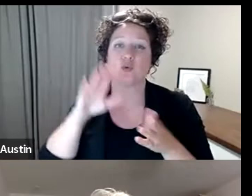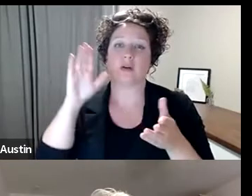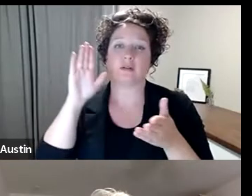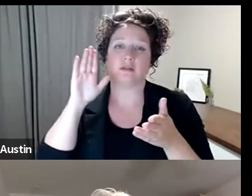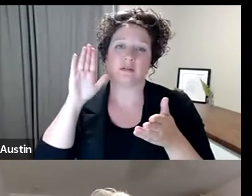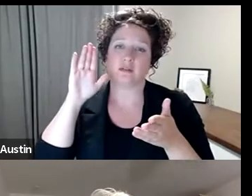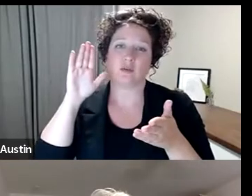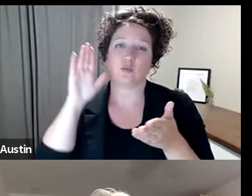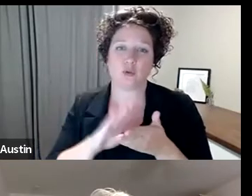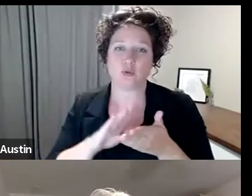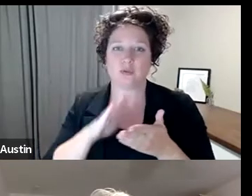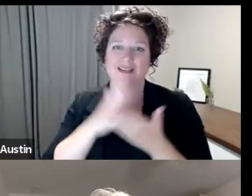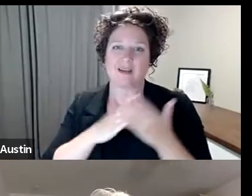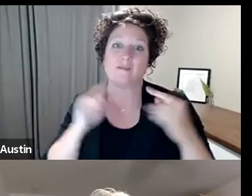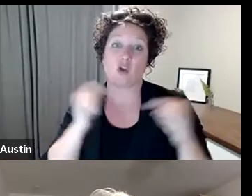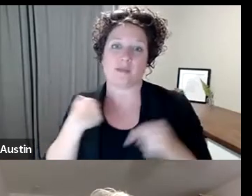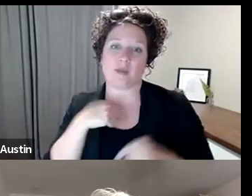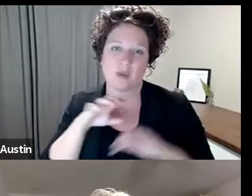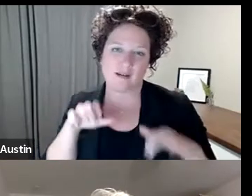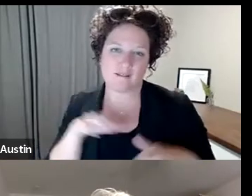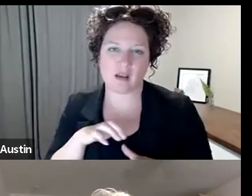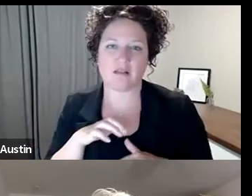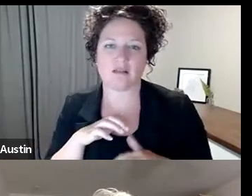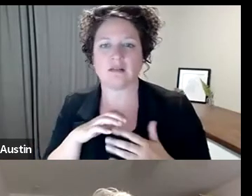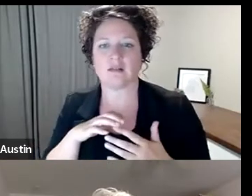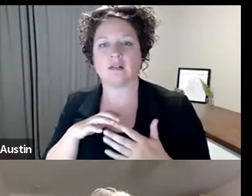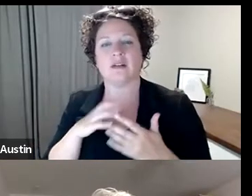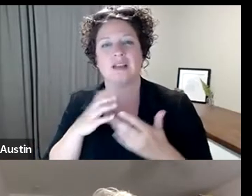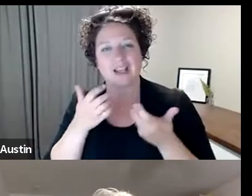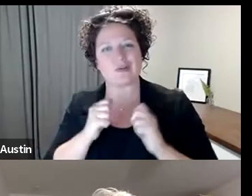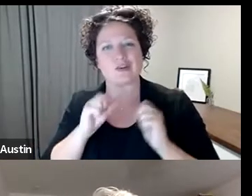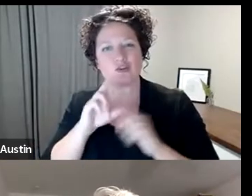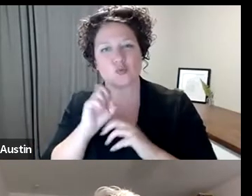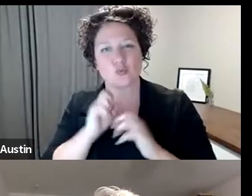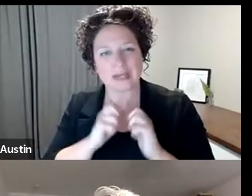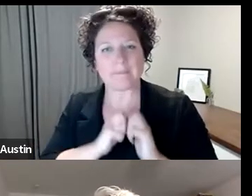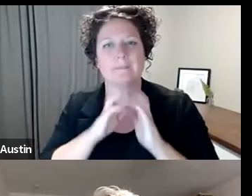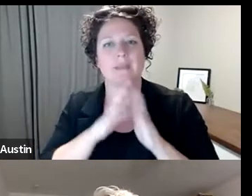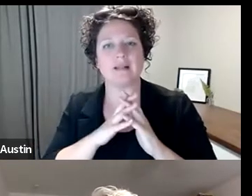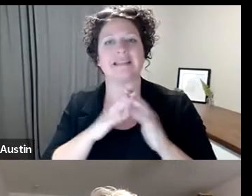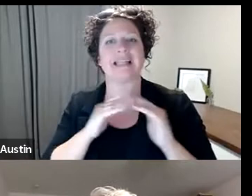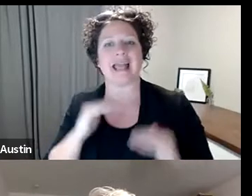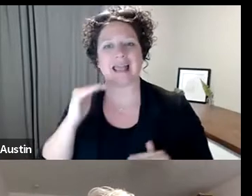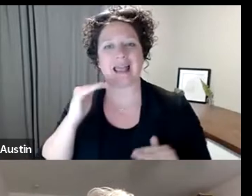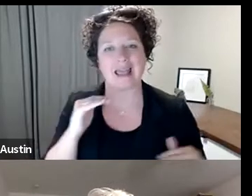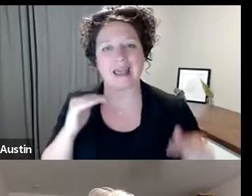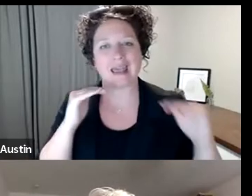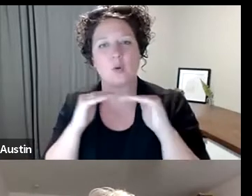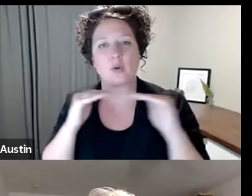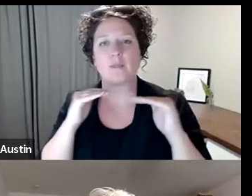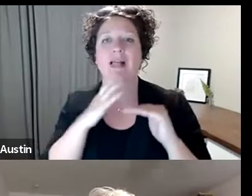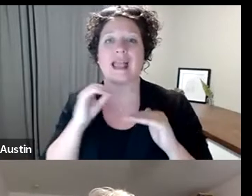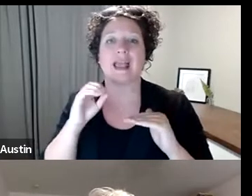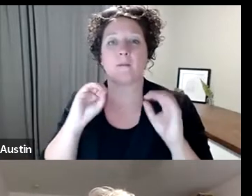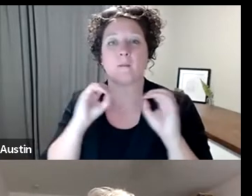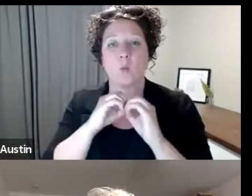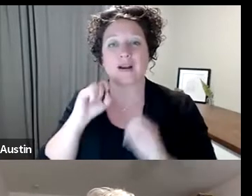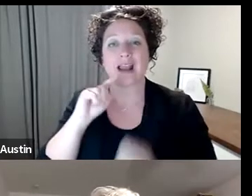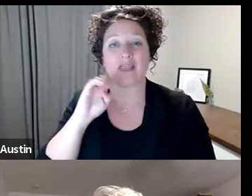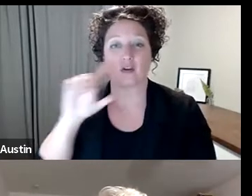and, you know, moving towards rebuilding equitable and more ethical